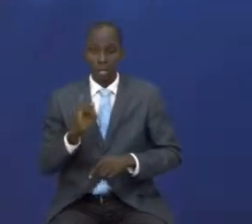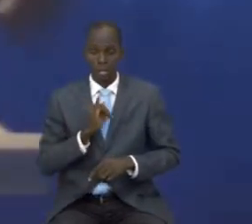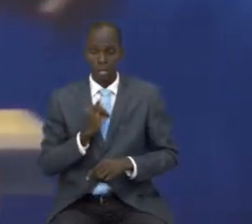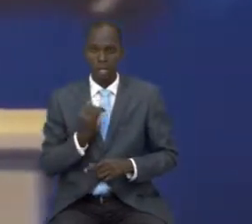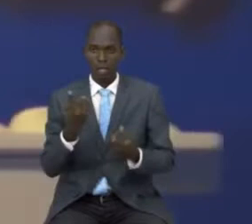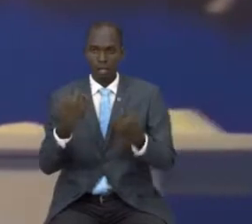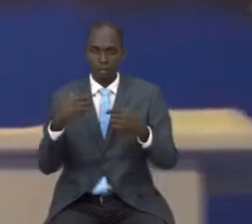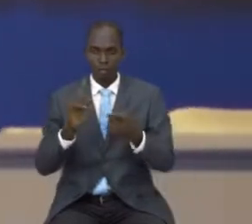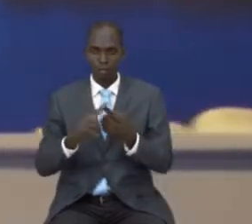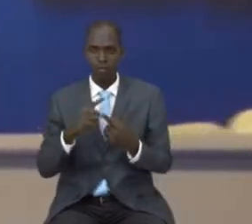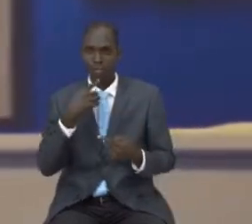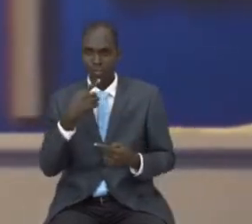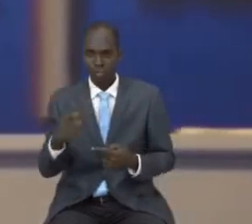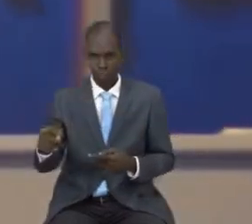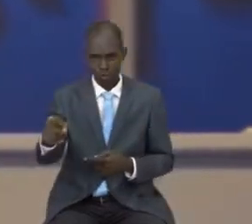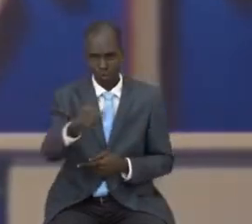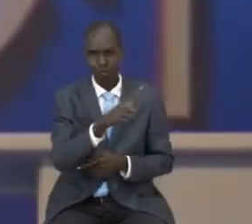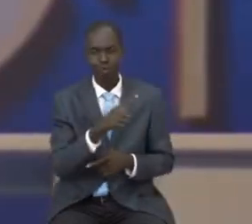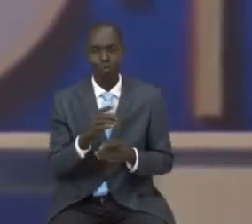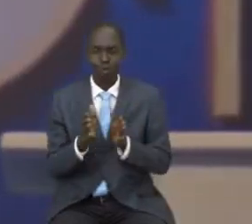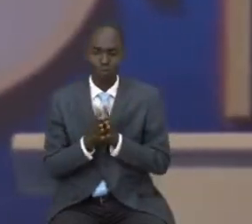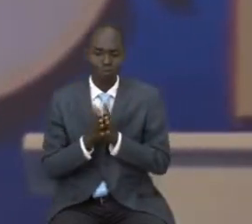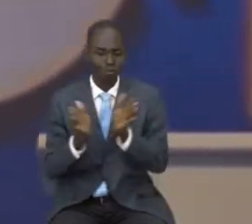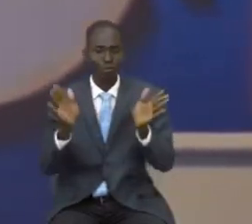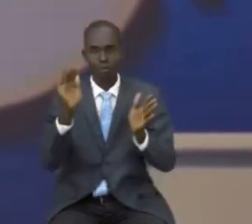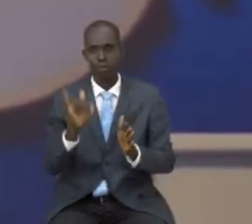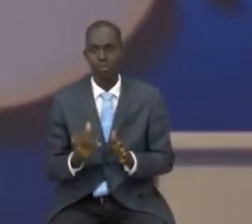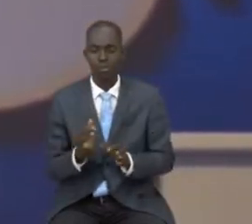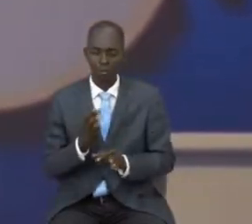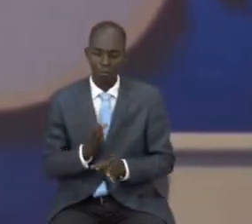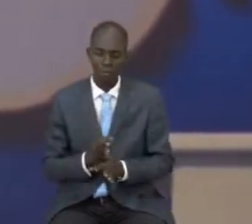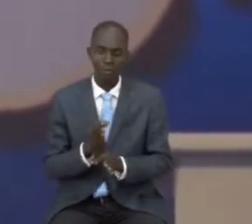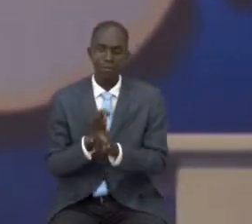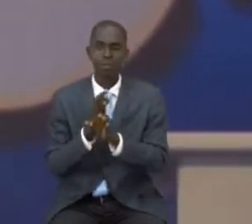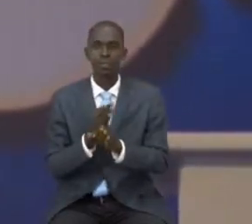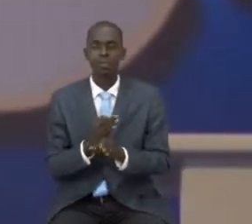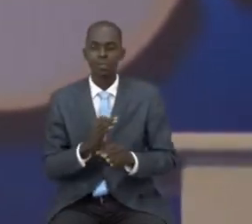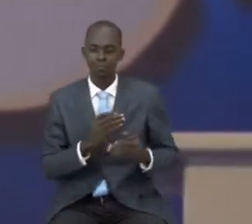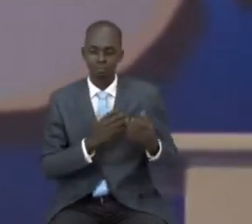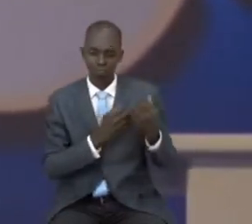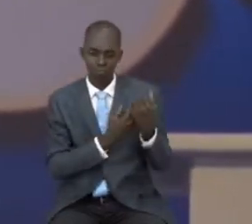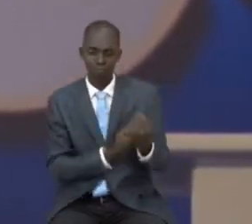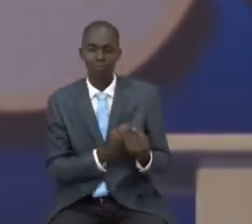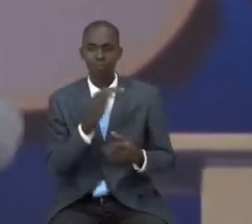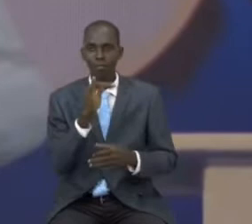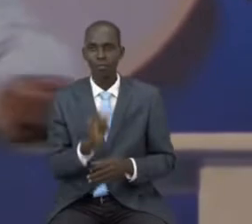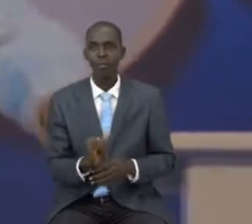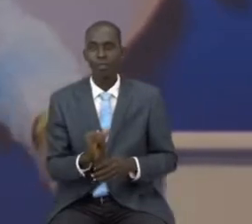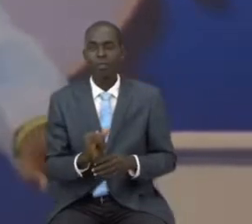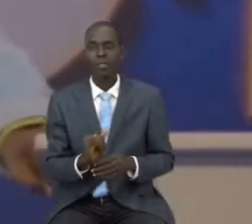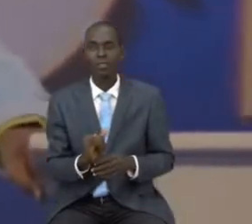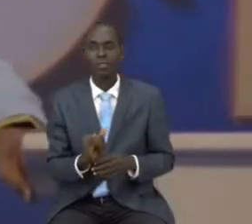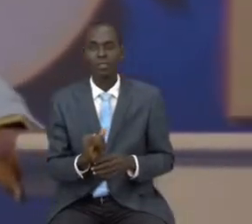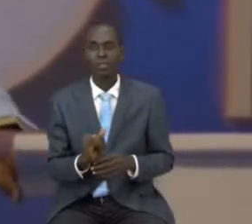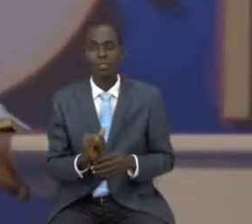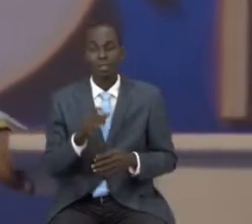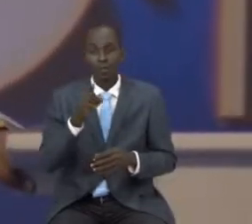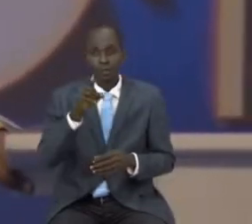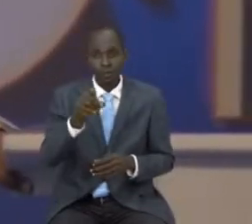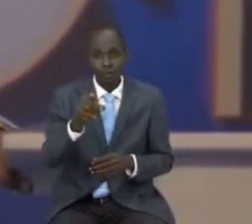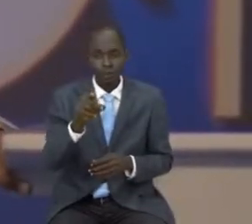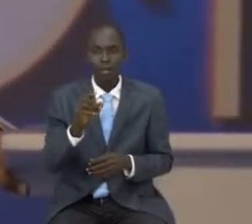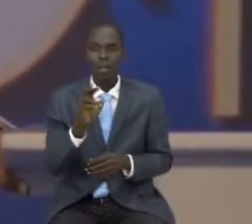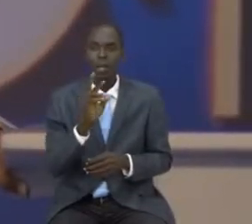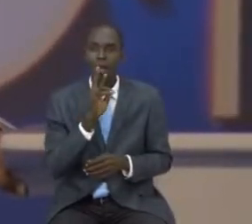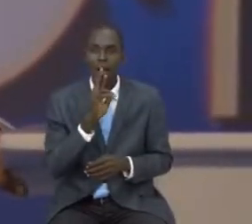you openly, faithfully, courageously, convincingly, you